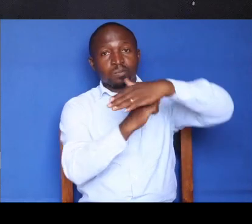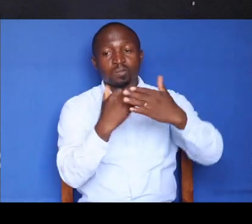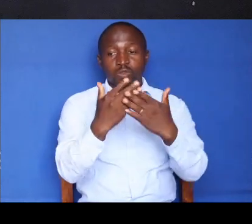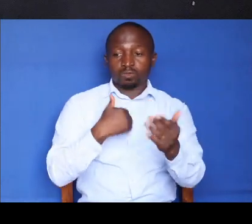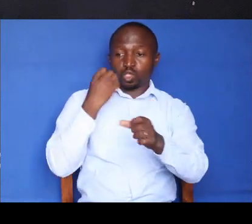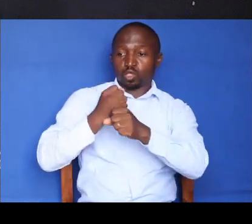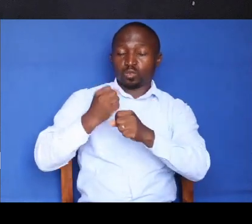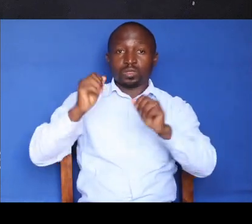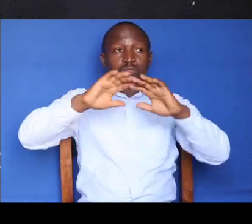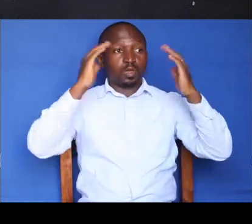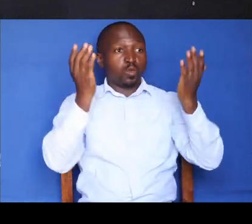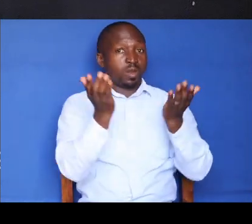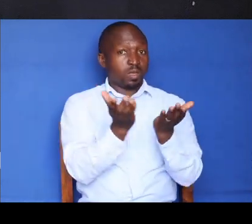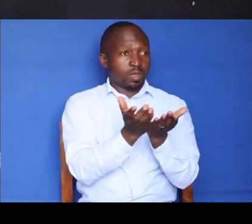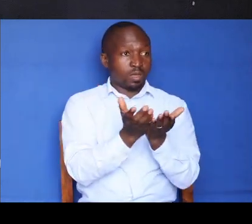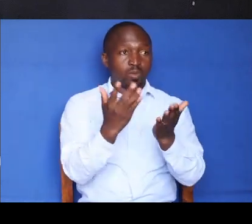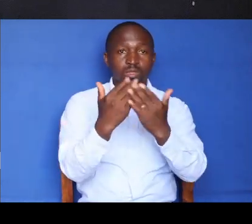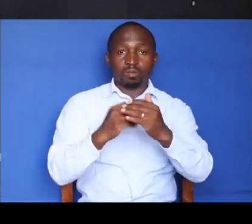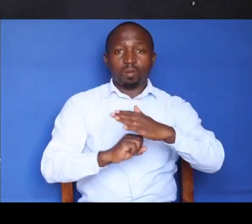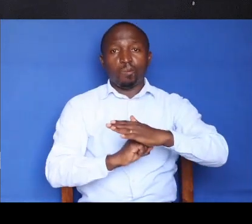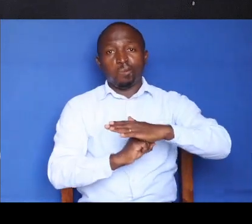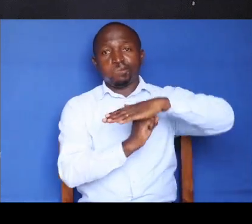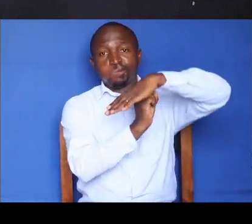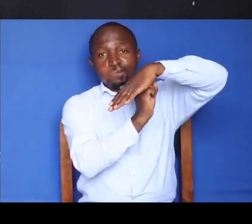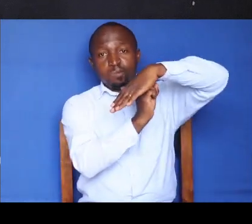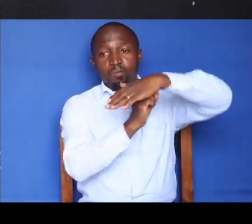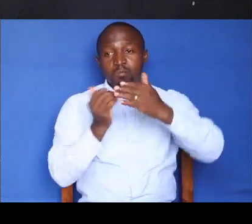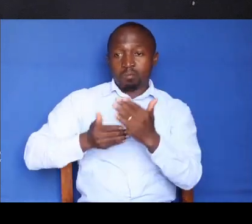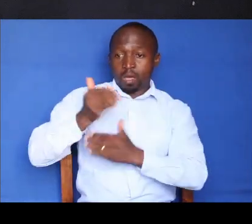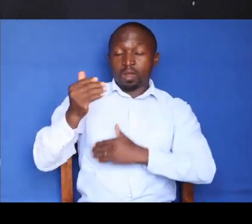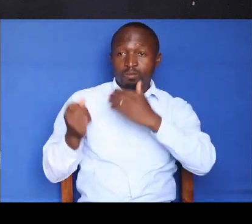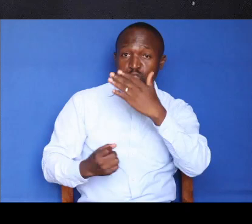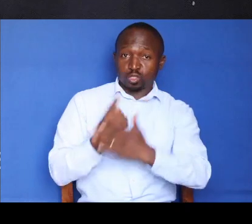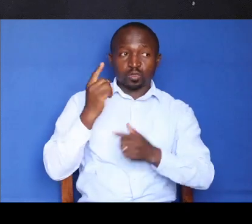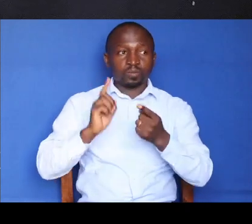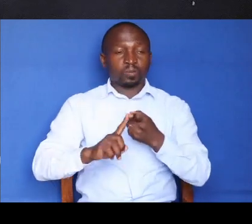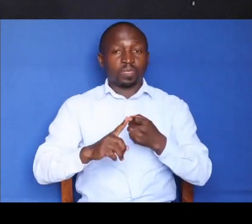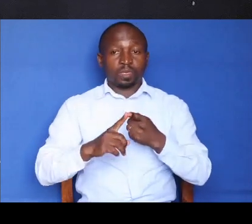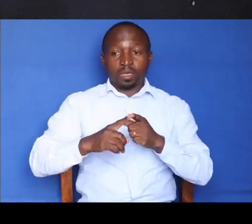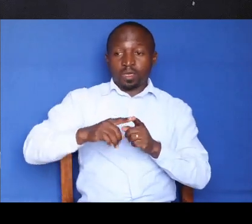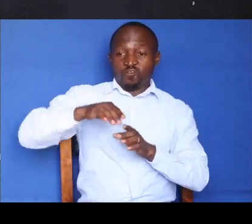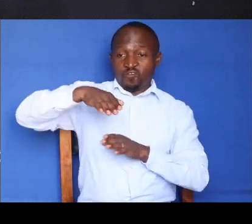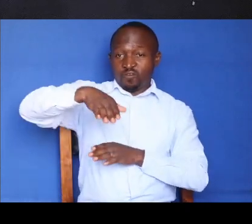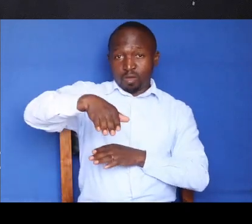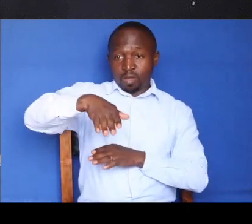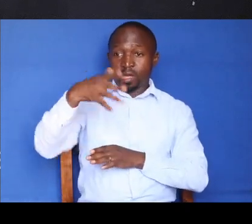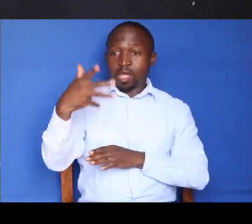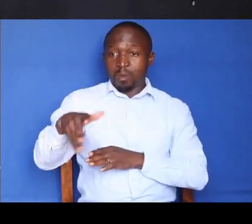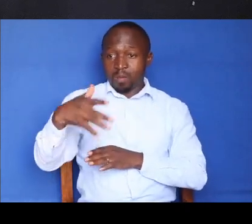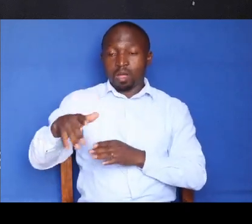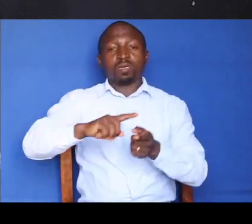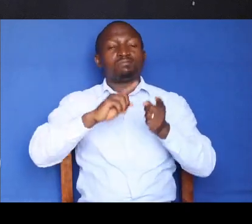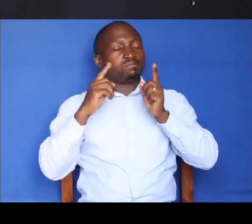of uplift, after the incidence, the gradient of water flow does not remain the same, used